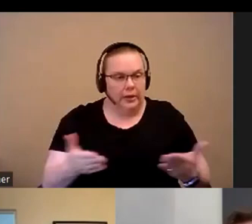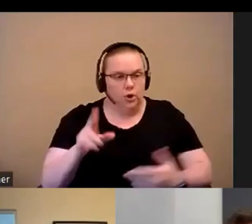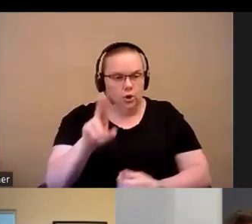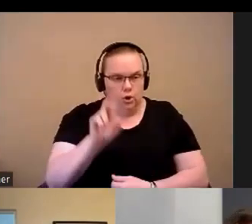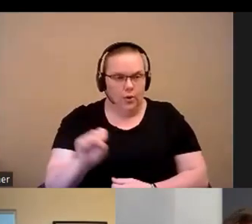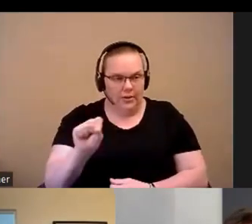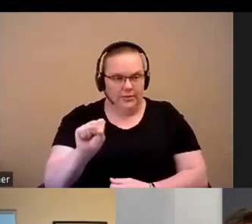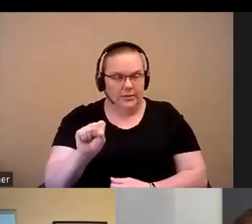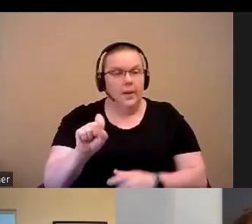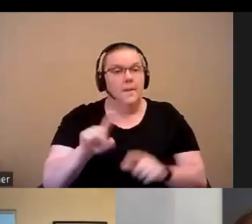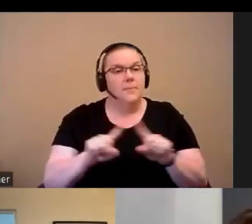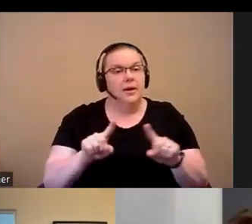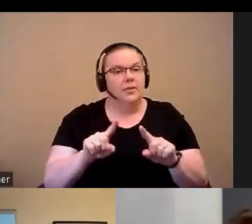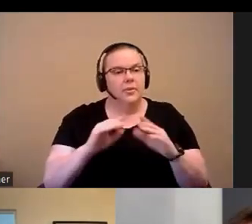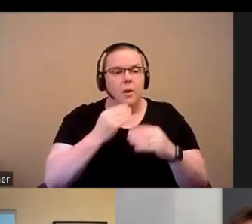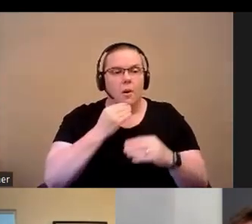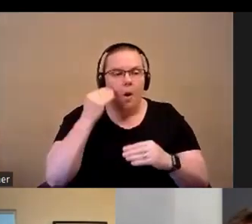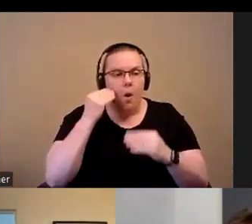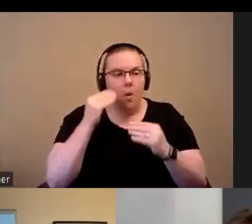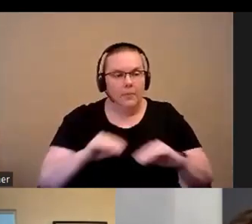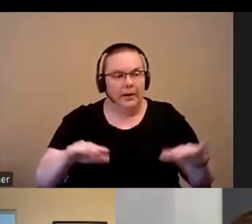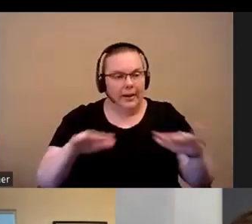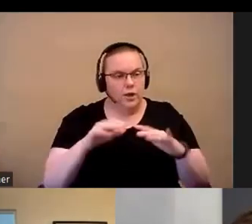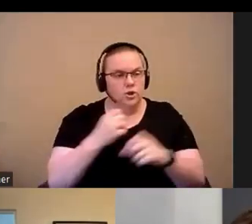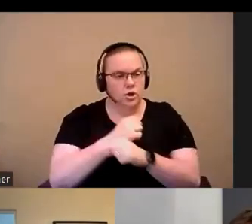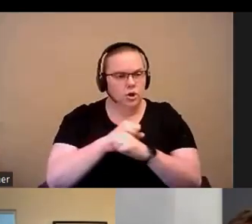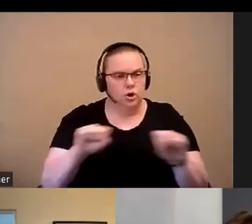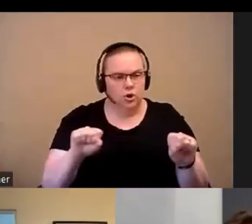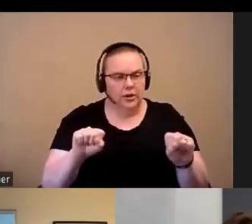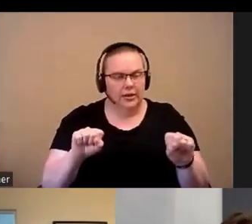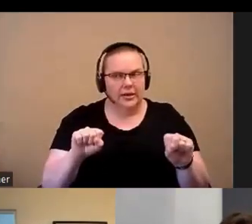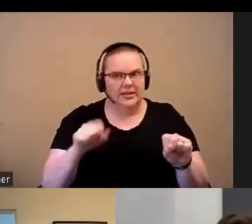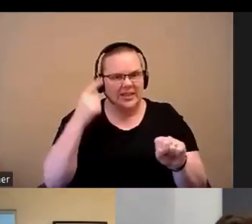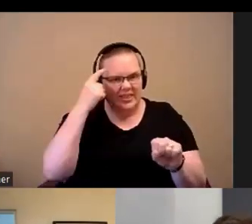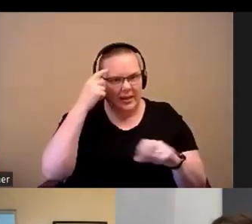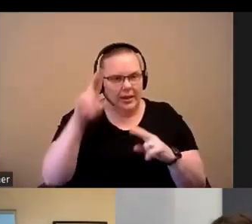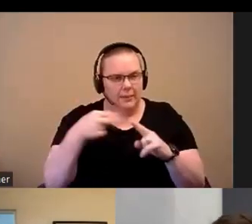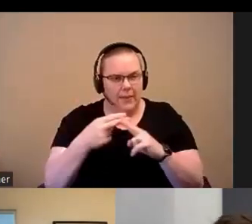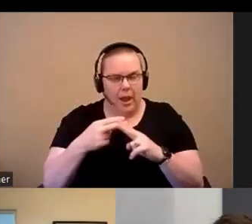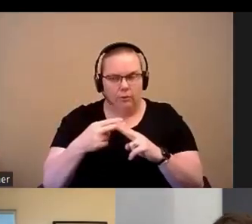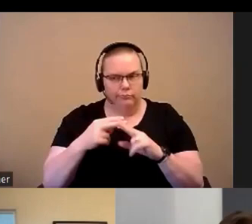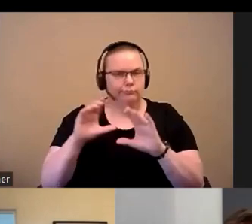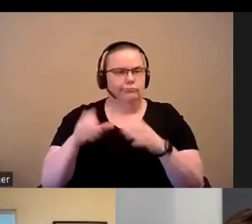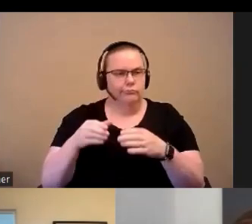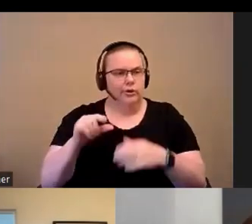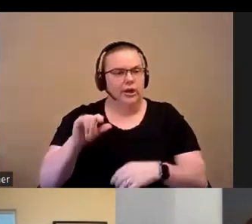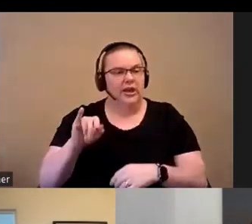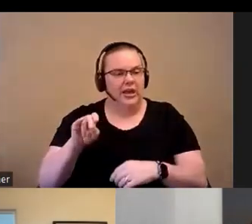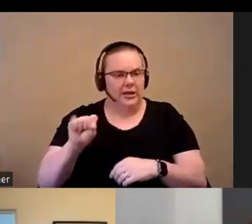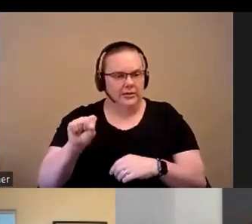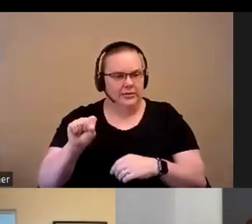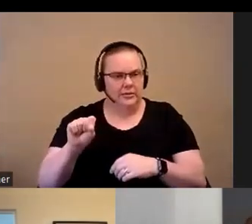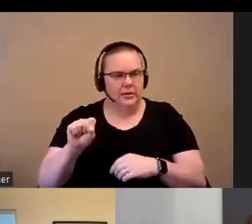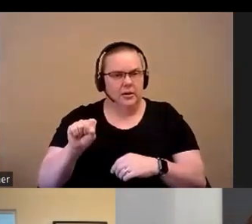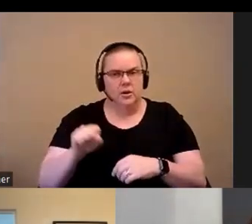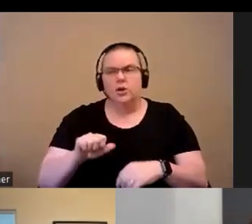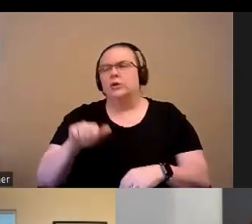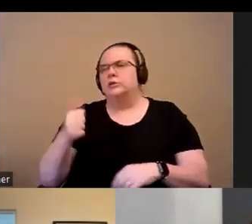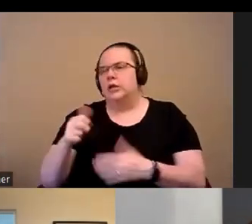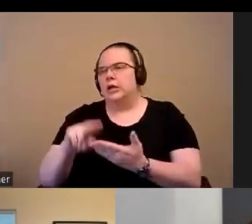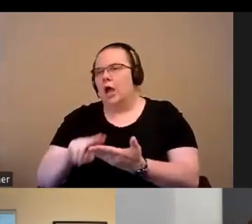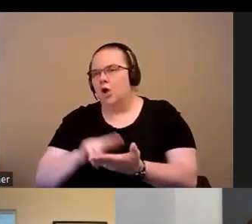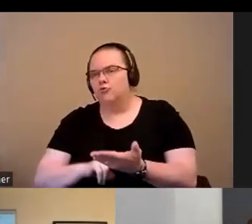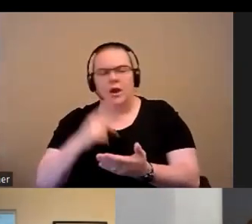Security is thinking about is they're thinking about gigs. They're expecting you to come with 10 contracts for 10 performances